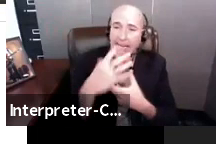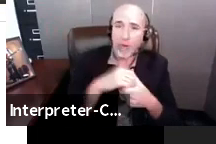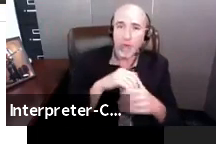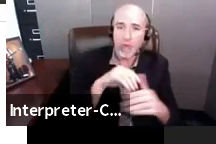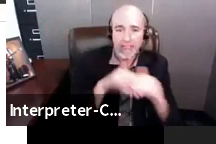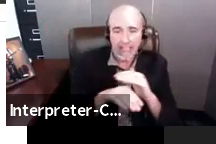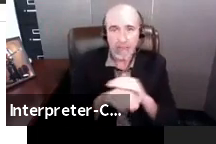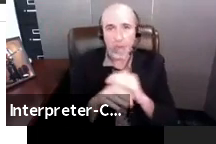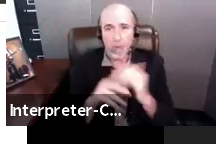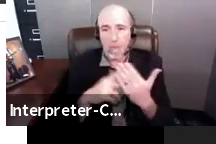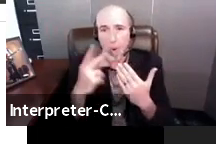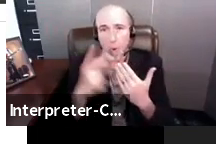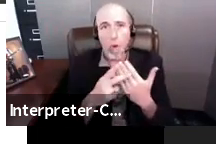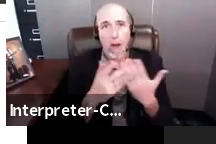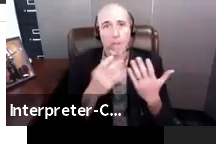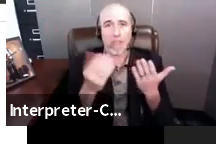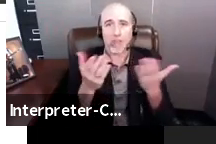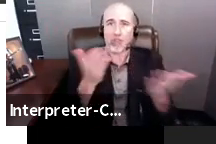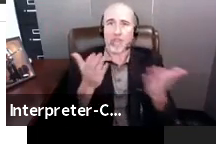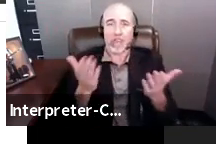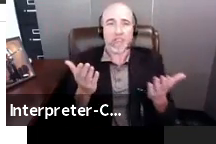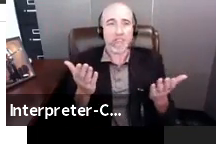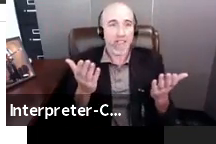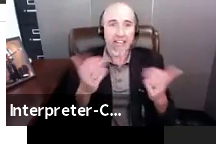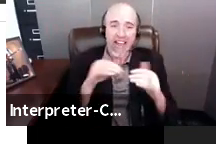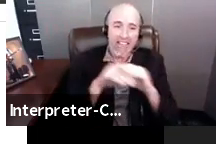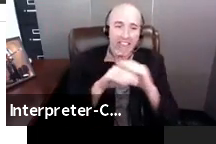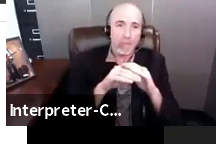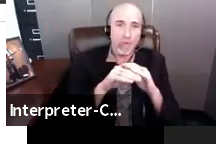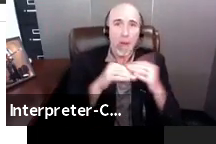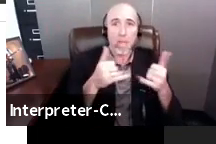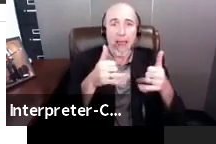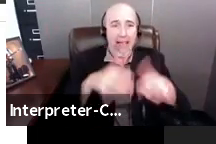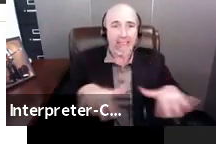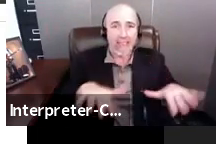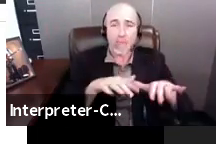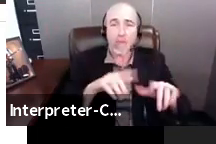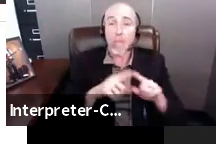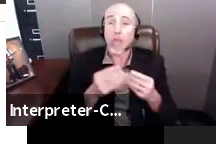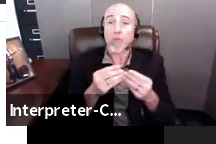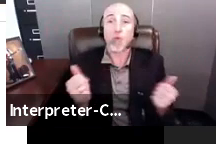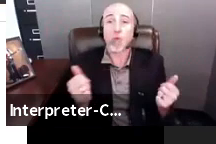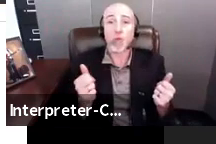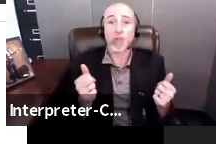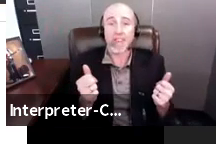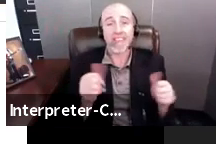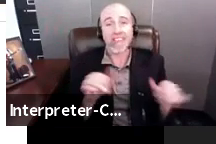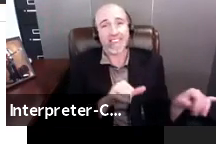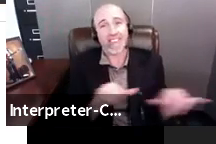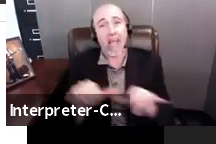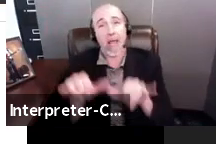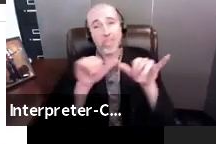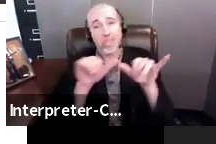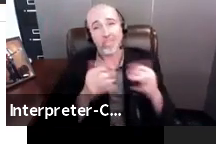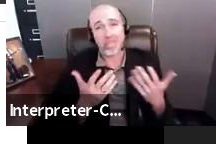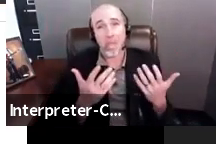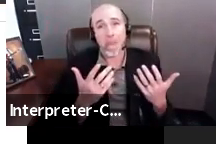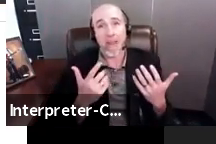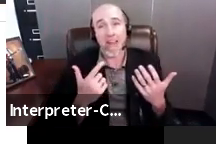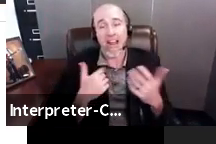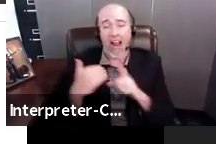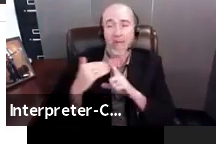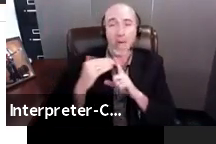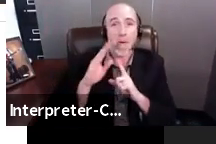accessible programs and services, accessible playscapes, but the solution is also the same. I'm reminded of